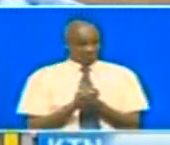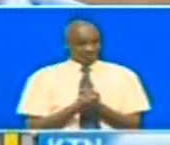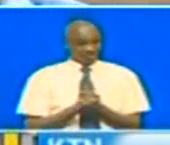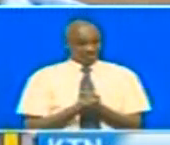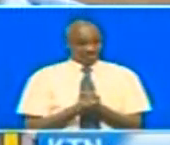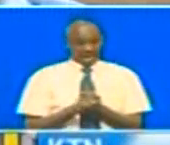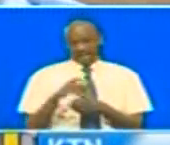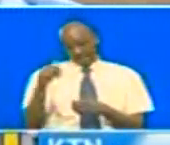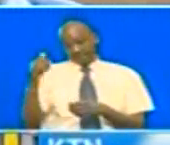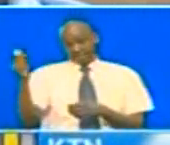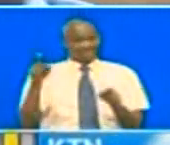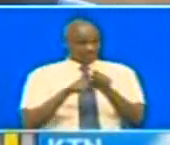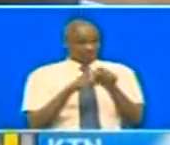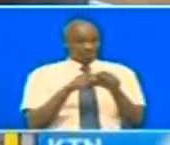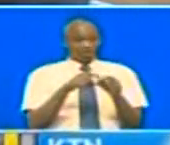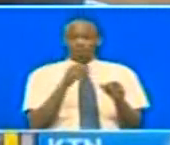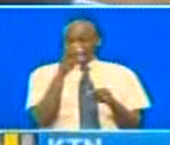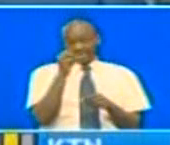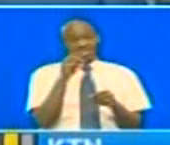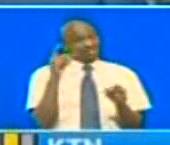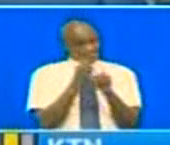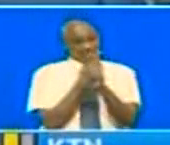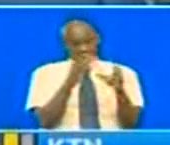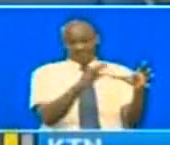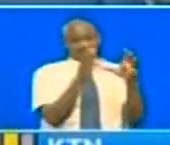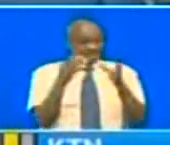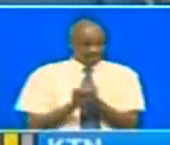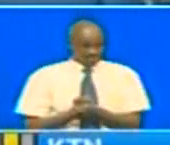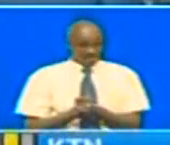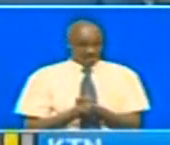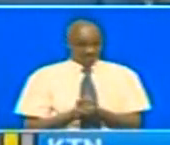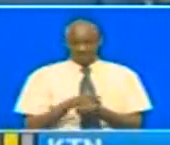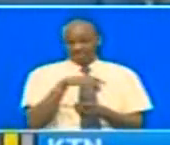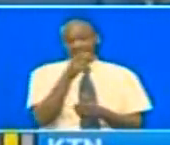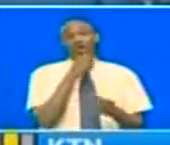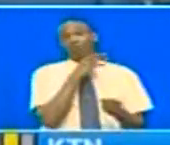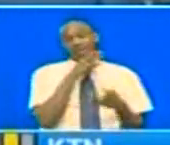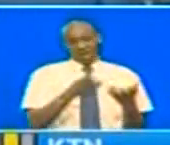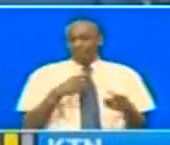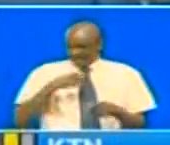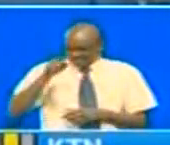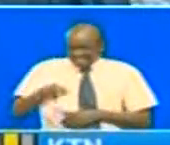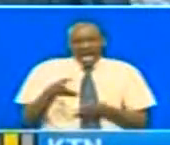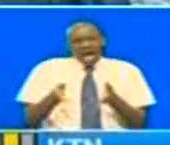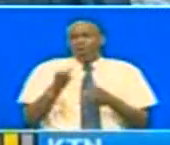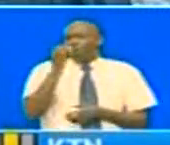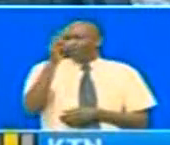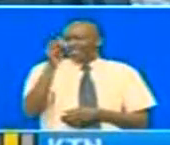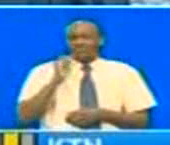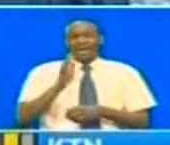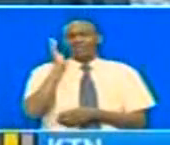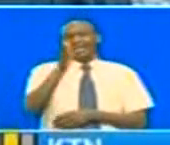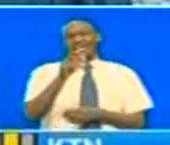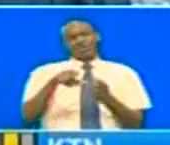so are other political parties, without acrimony. I know where now ODM is being accused of giving direct nomination is Homa